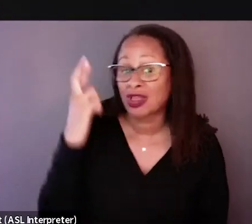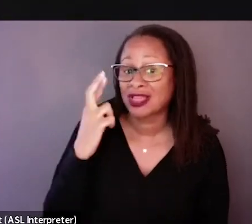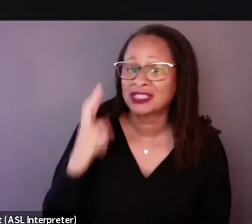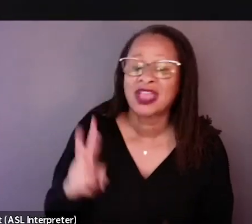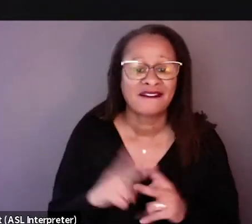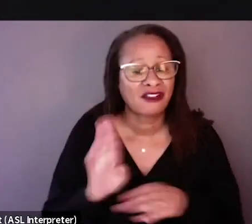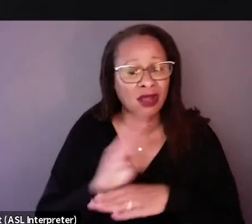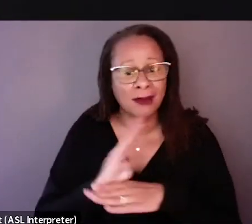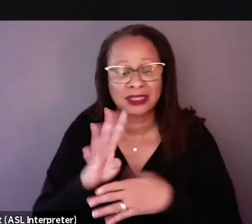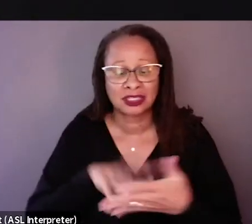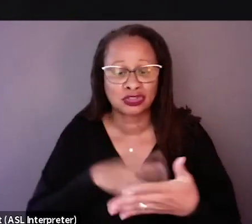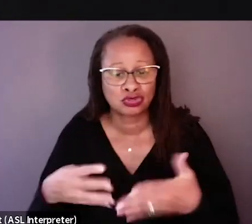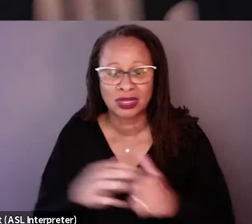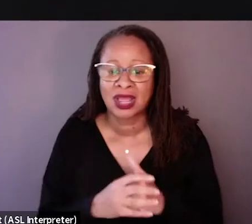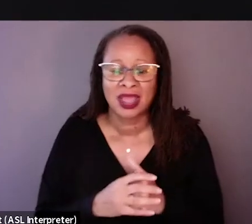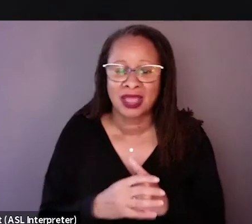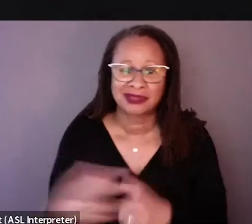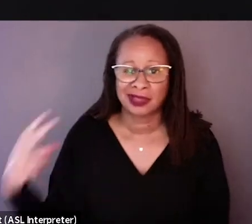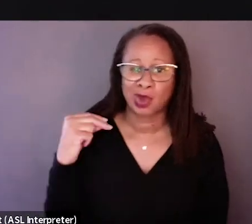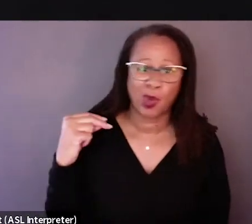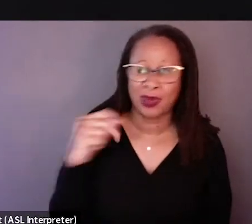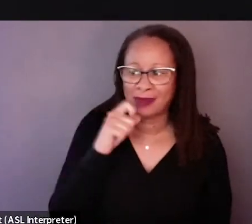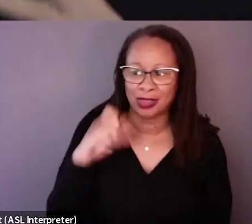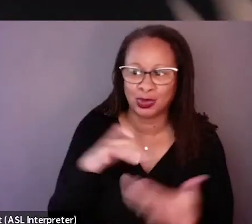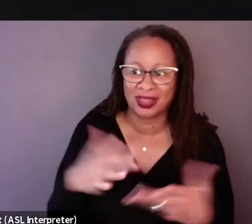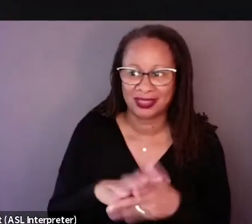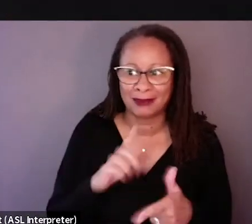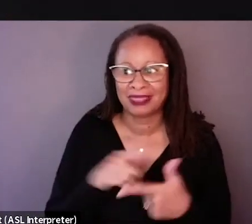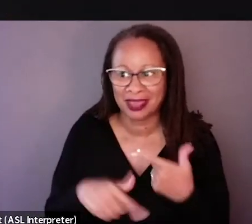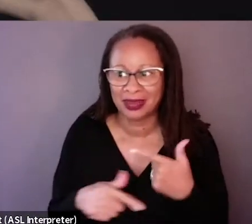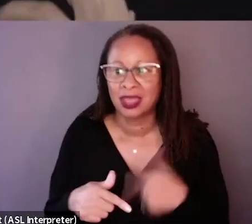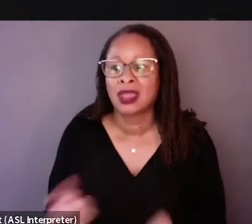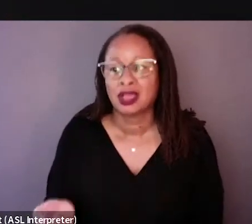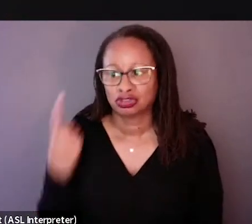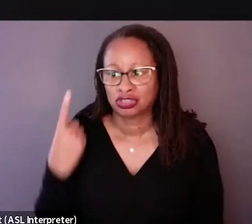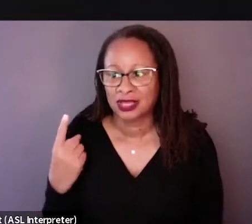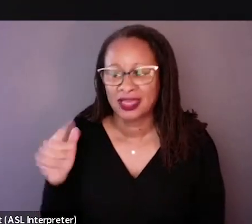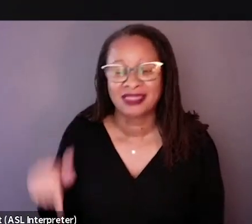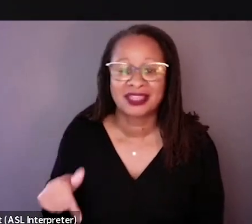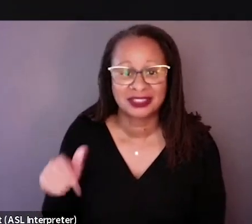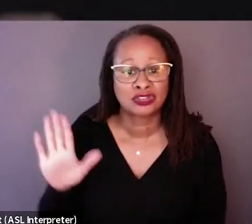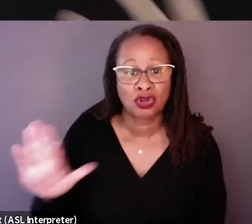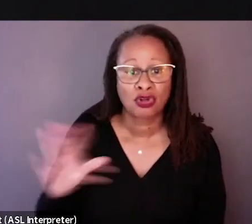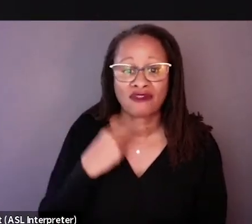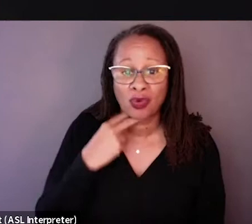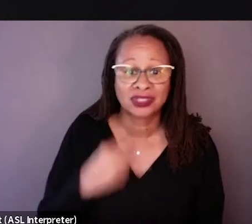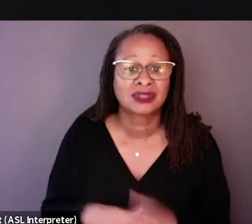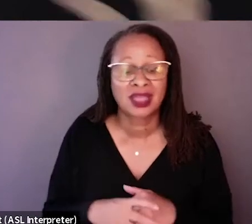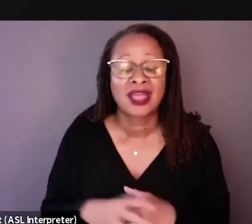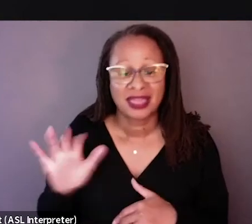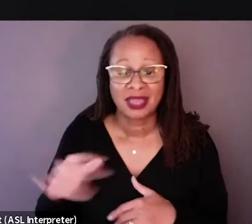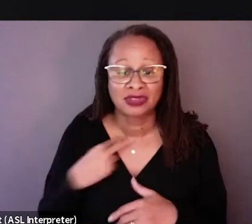busy schedule, and it was a no first, I'm not doing anything, but then understood that this was her voice, and this was a voice she